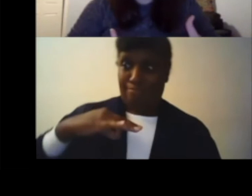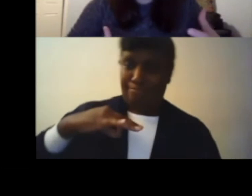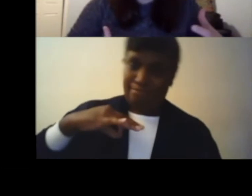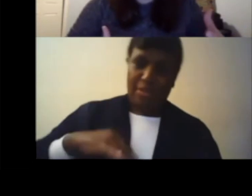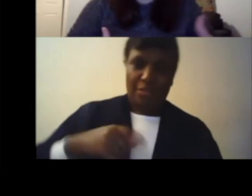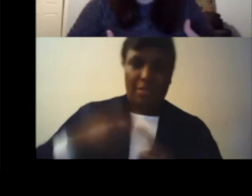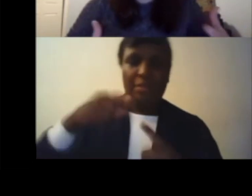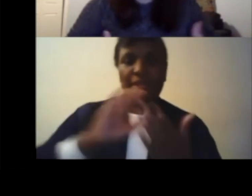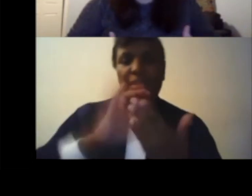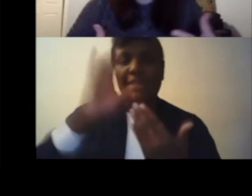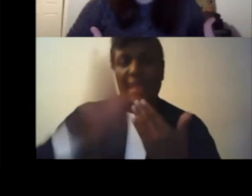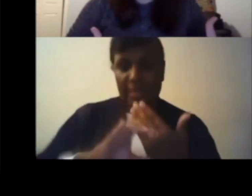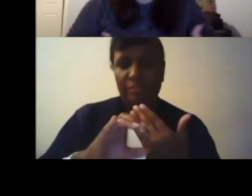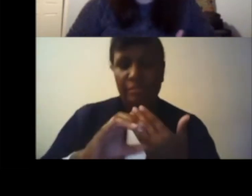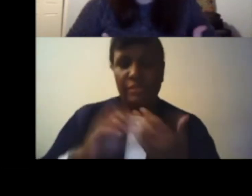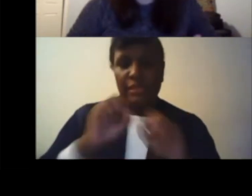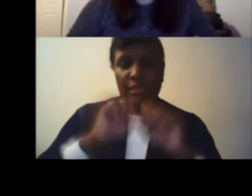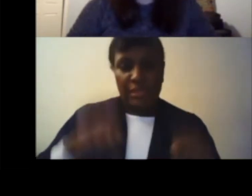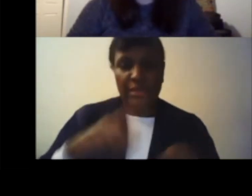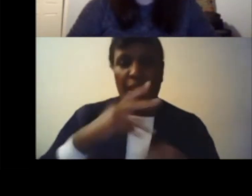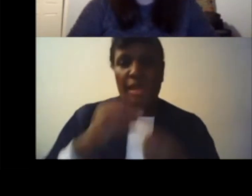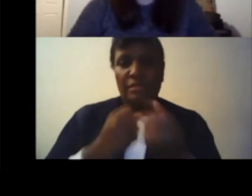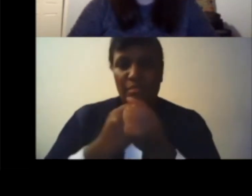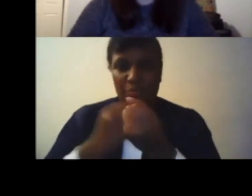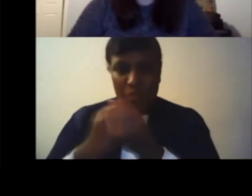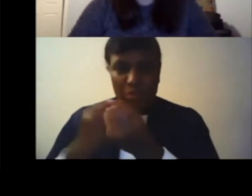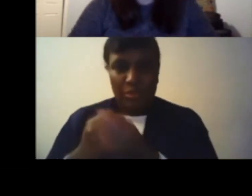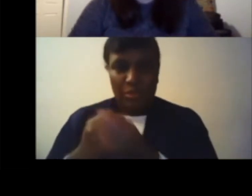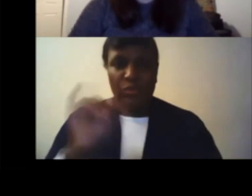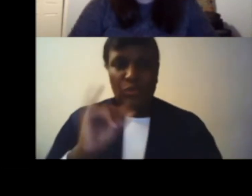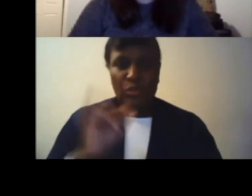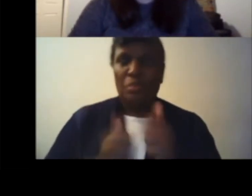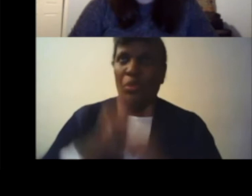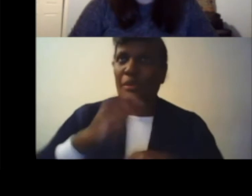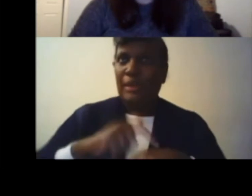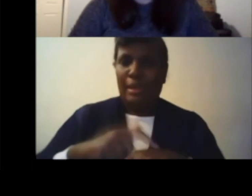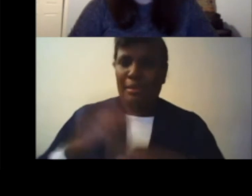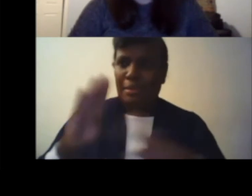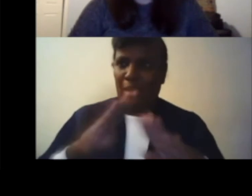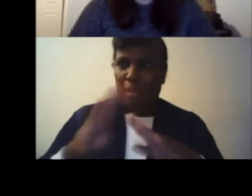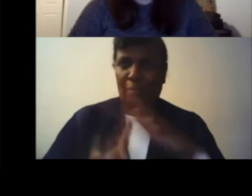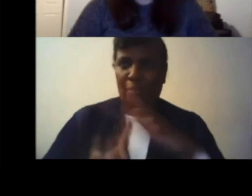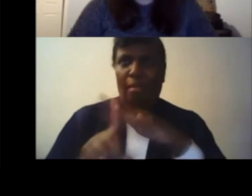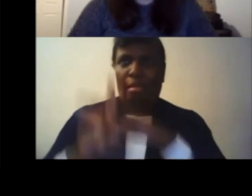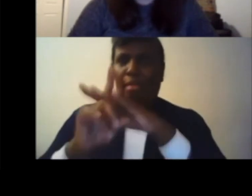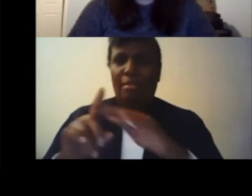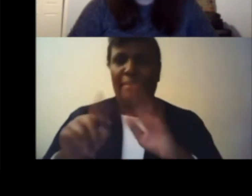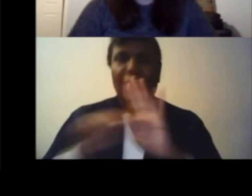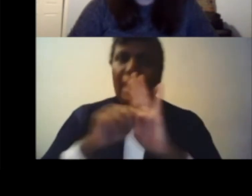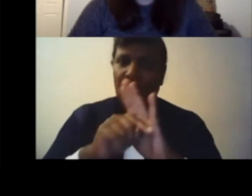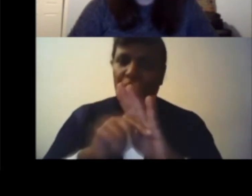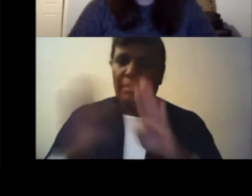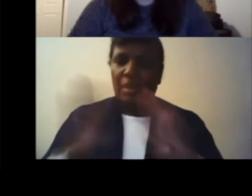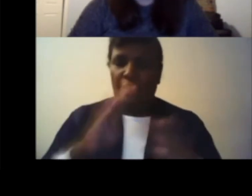those behavior issues that arise when we don't know what's happening throughout our day. It's a way to increase our literacy. And so no matter